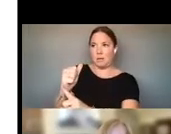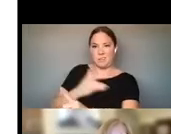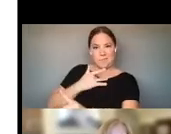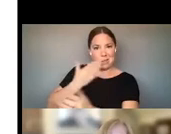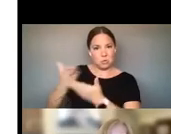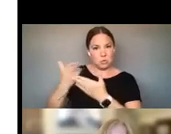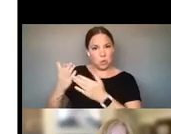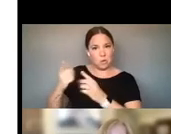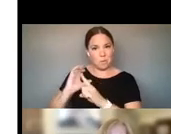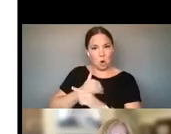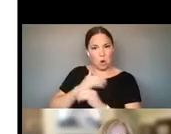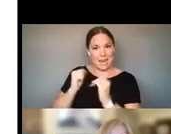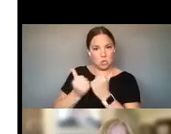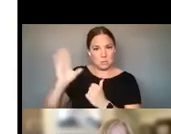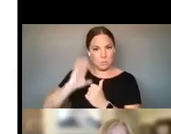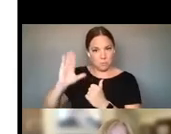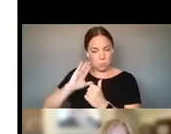by our agency. Um,